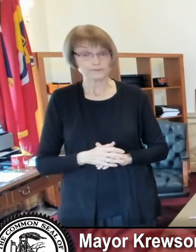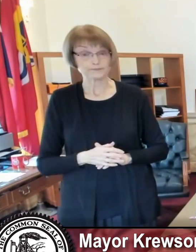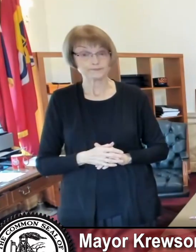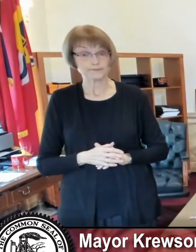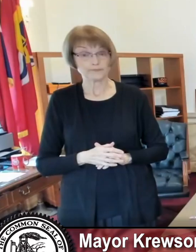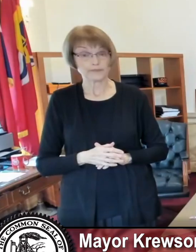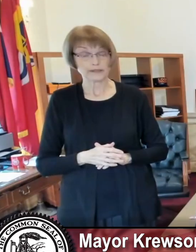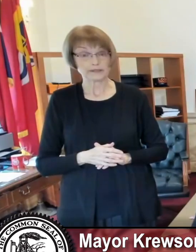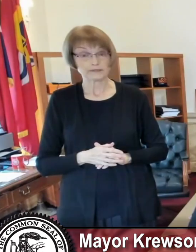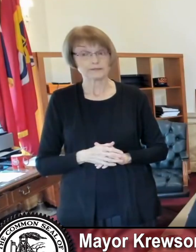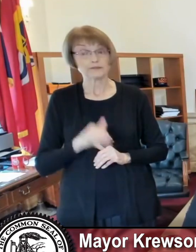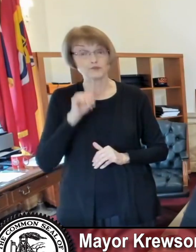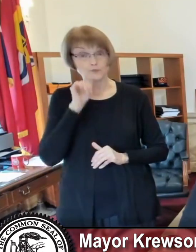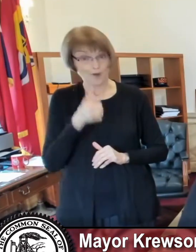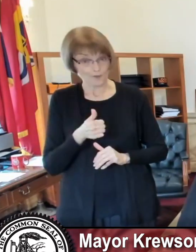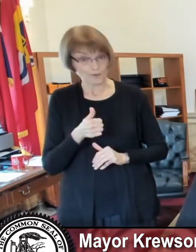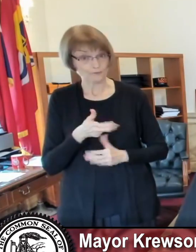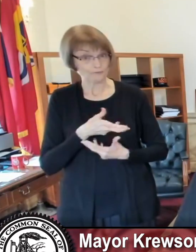marks